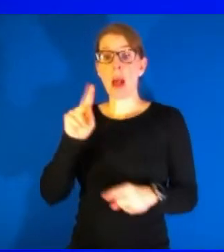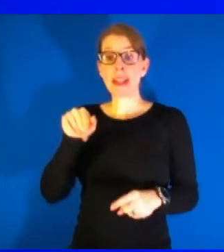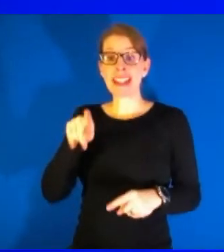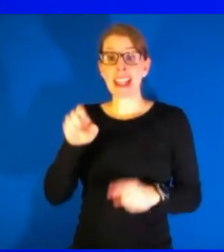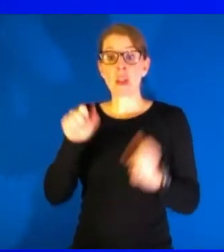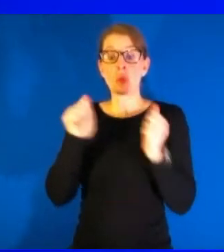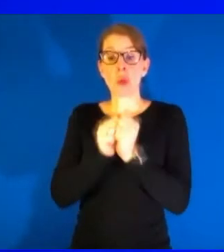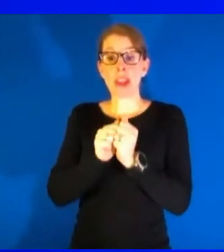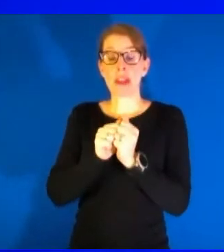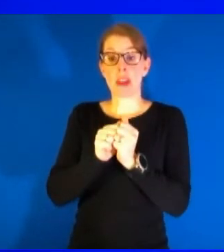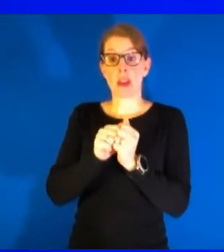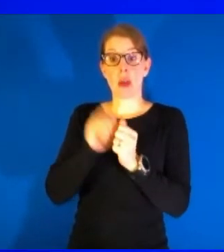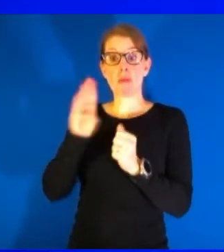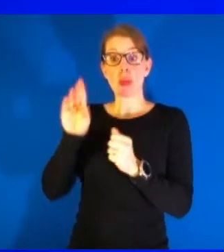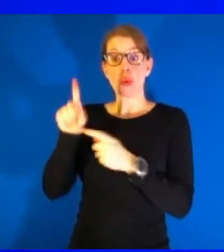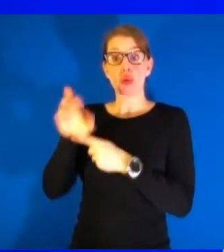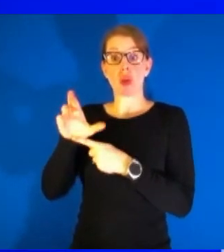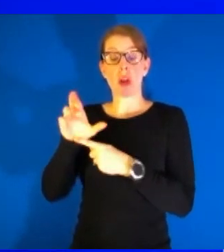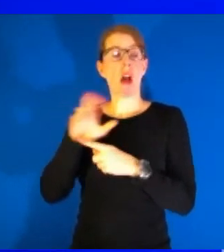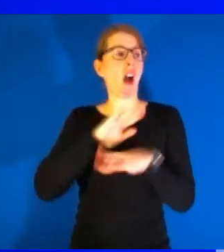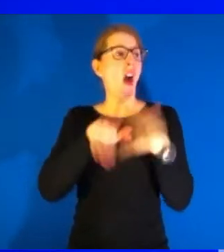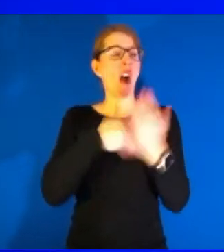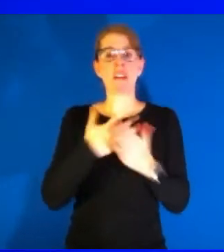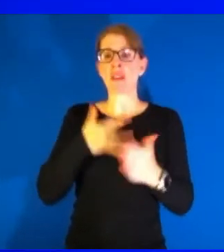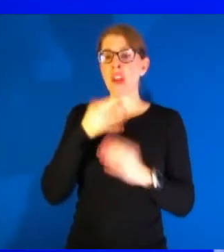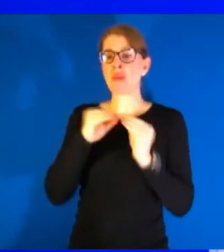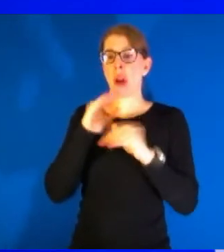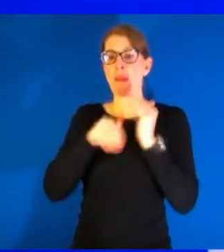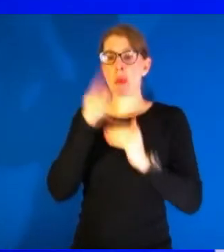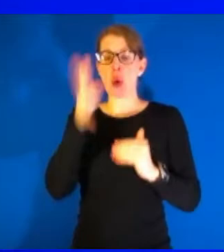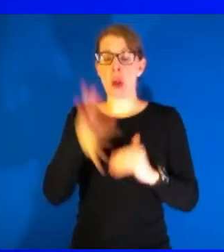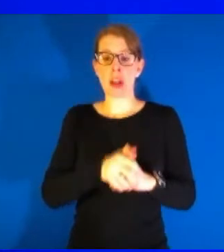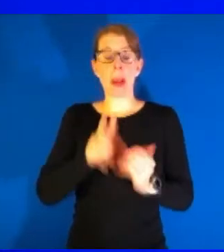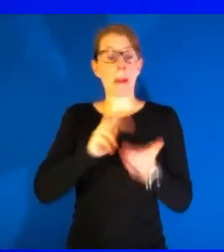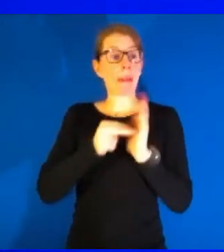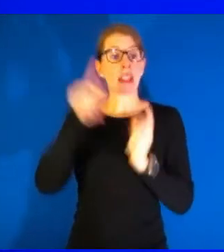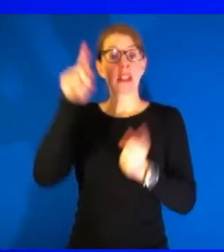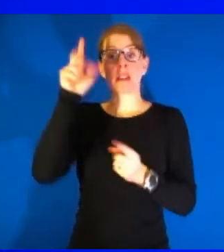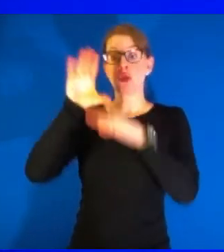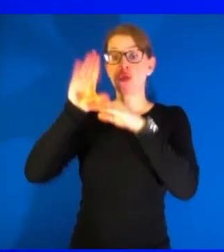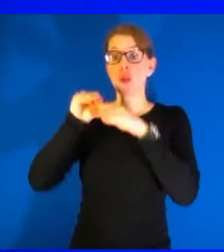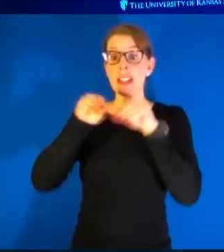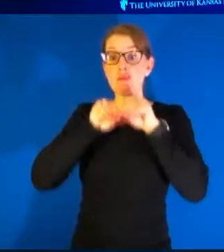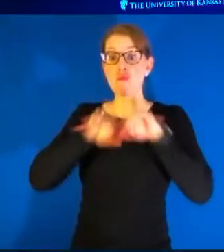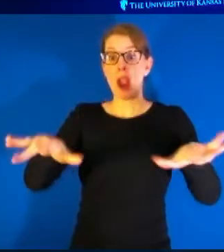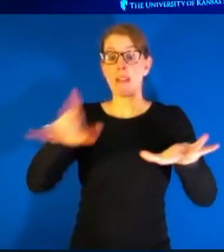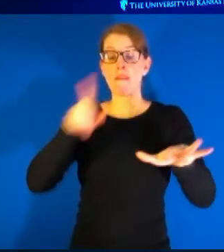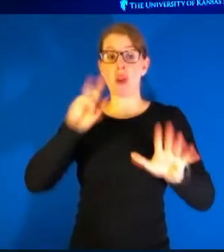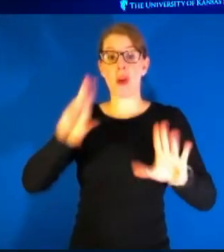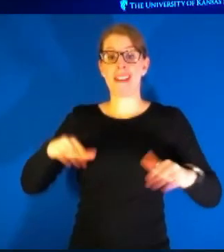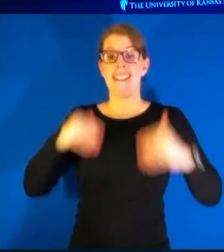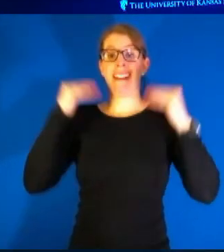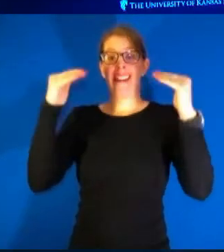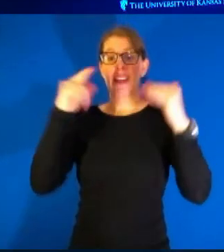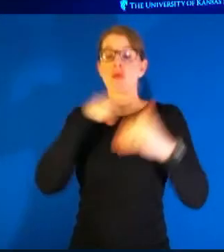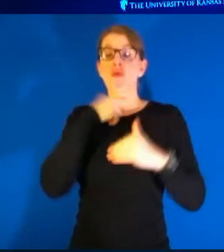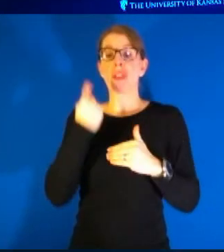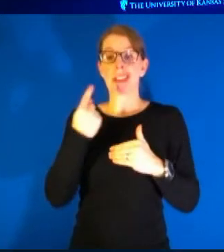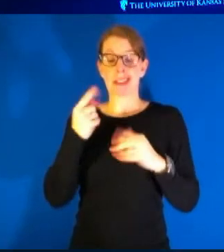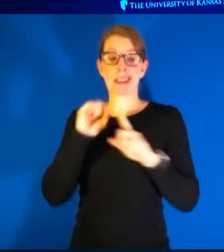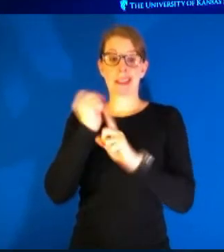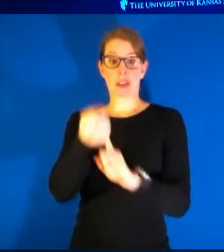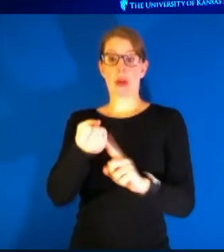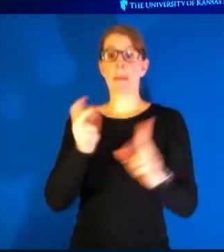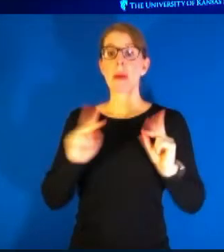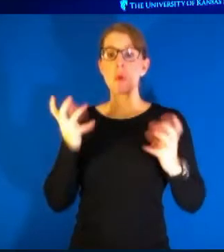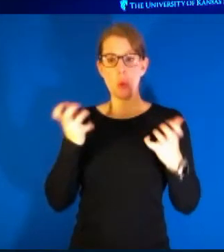think that would make everybody feel more comfortable. I think that would decrease the spread in some of those higher risk situations as well. I do. I think people are wanting to do it right.